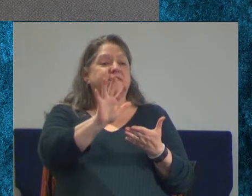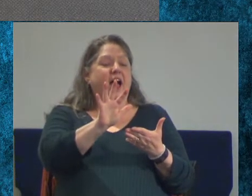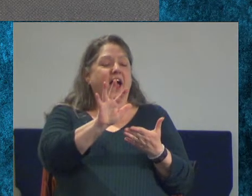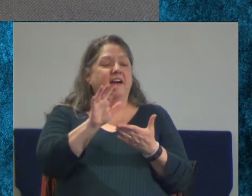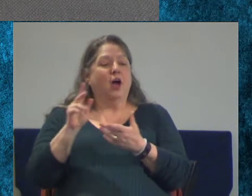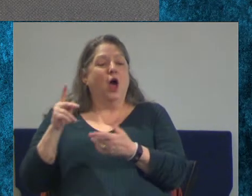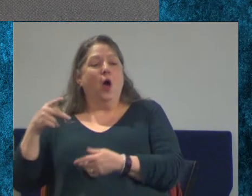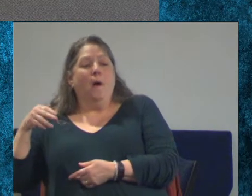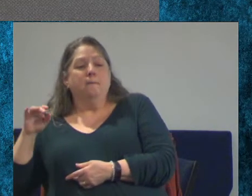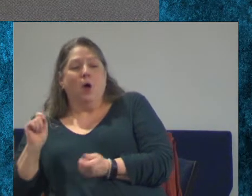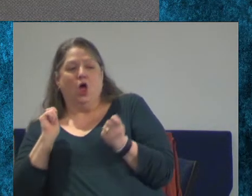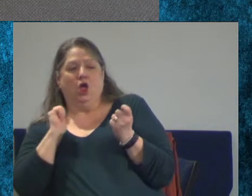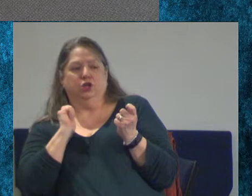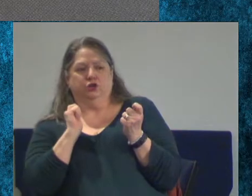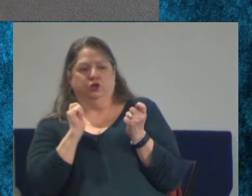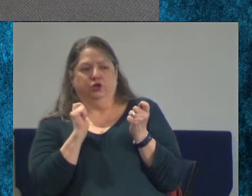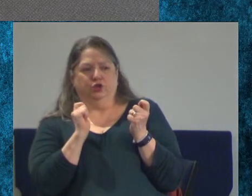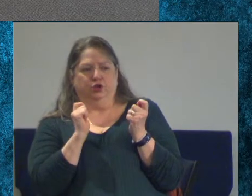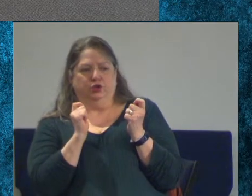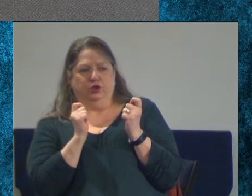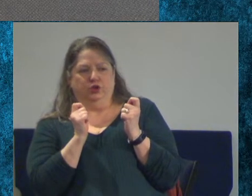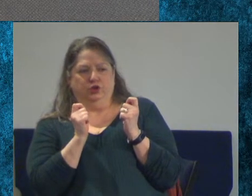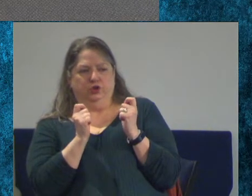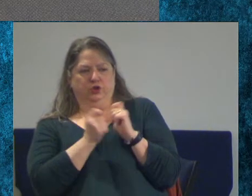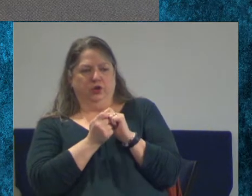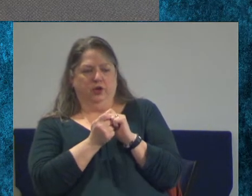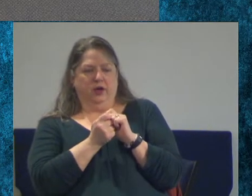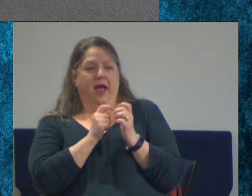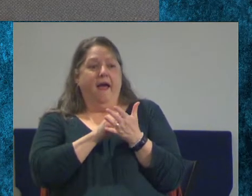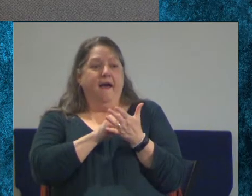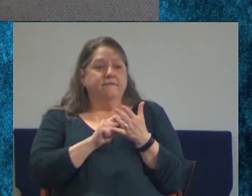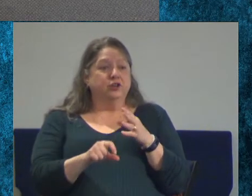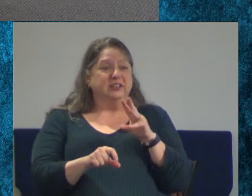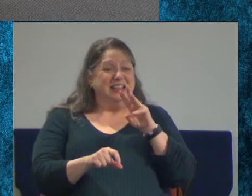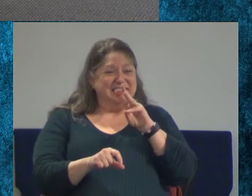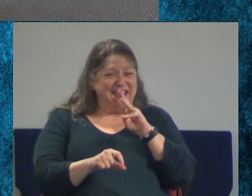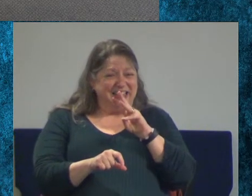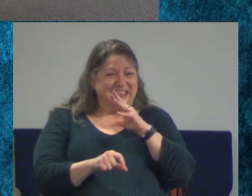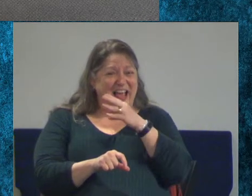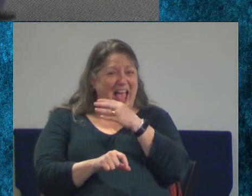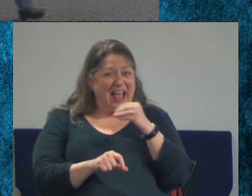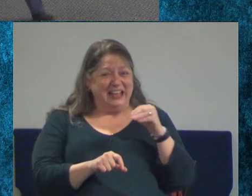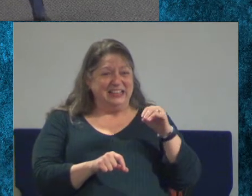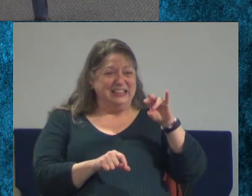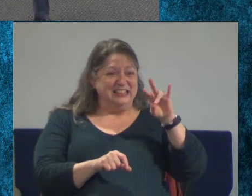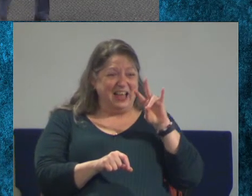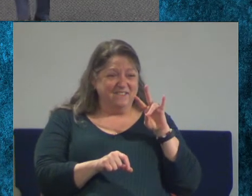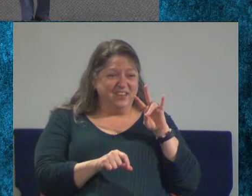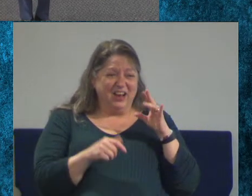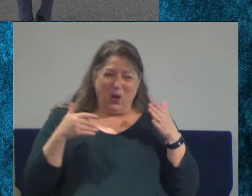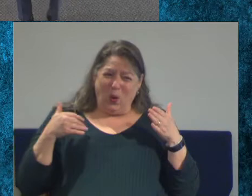matter at hand. And in verses 6 and 7, he inches his way even closer